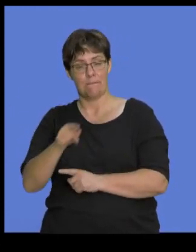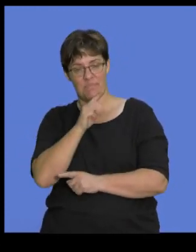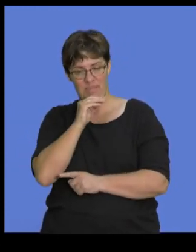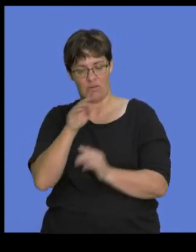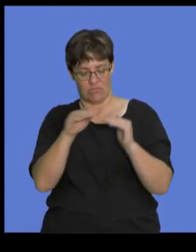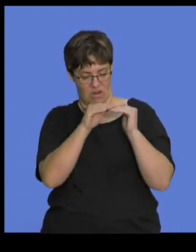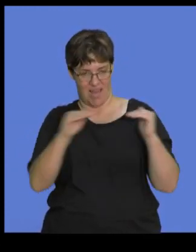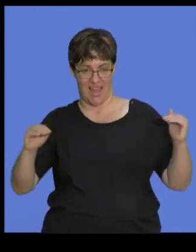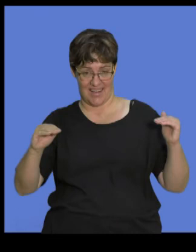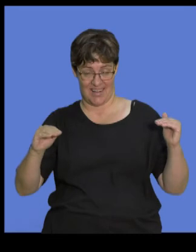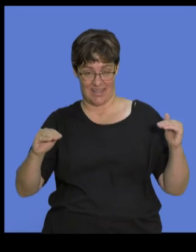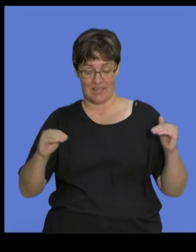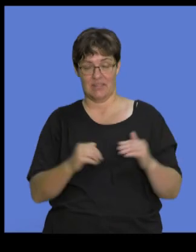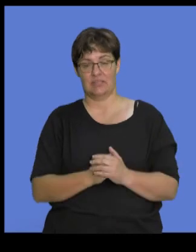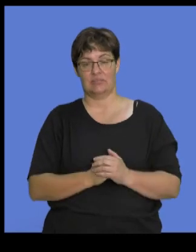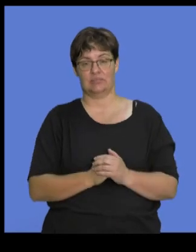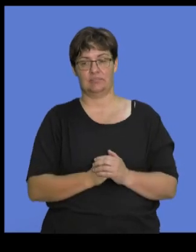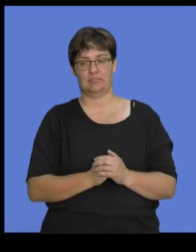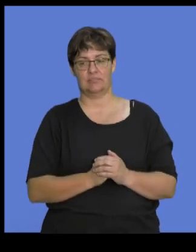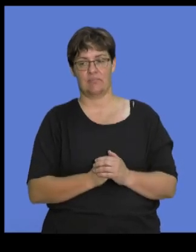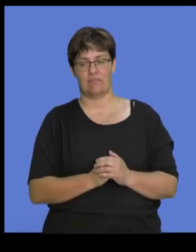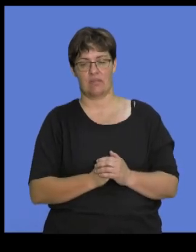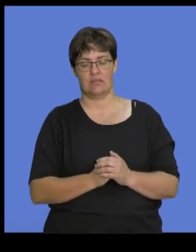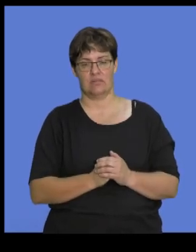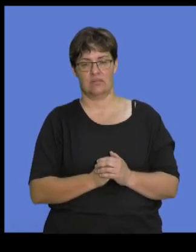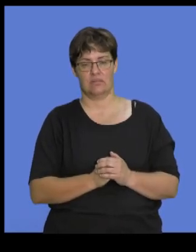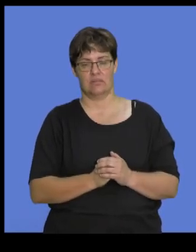means they fall on a straight line, okay? So